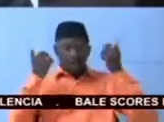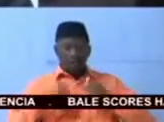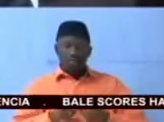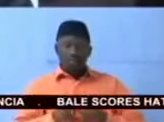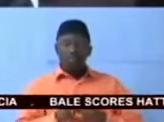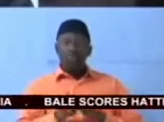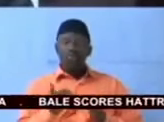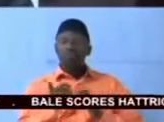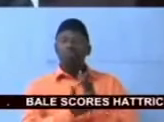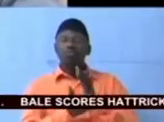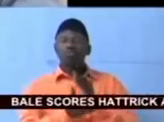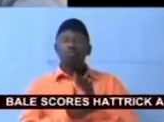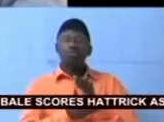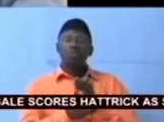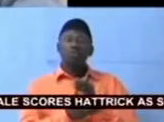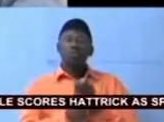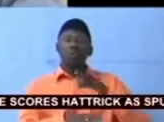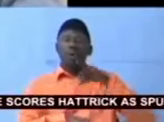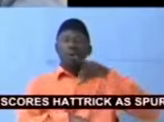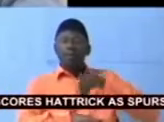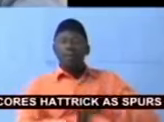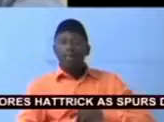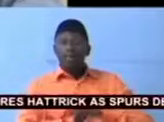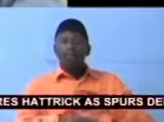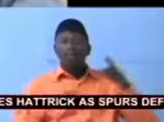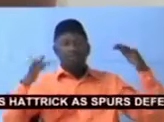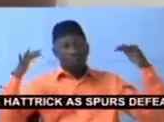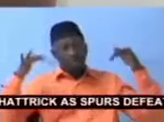release. I think